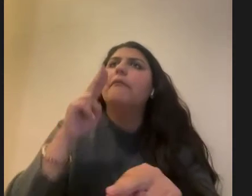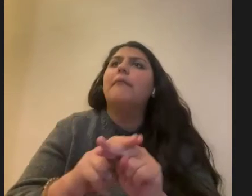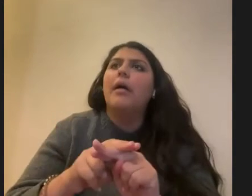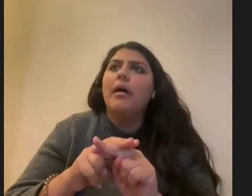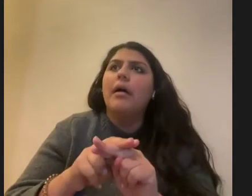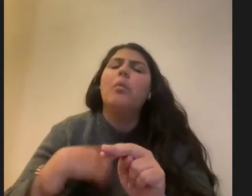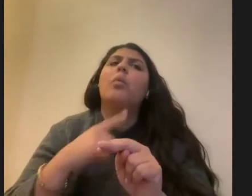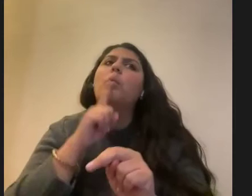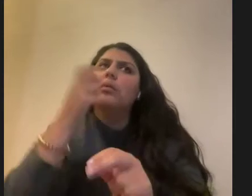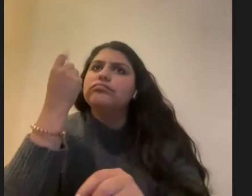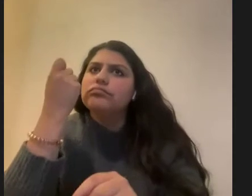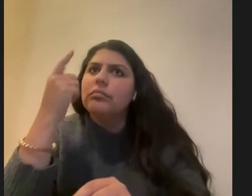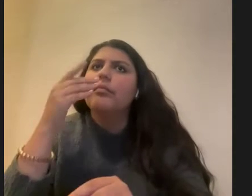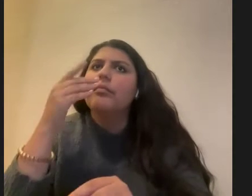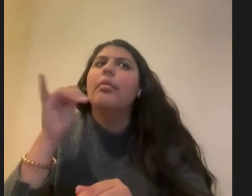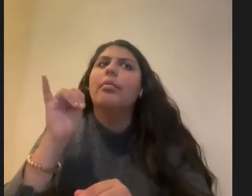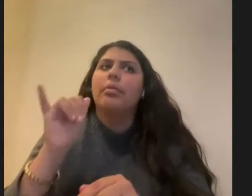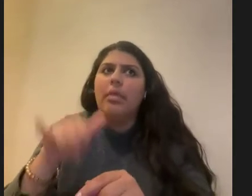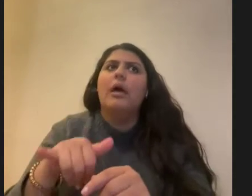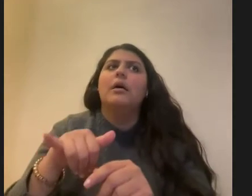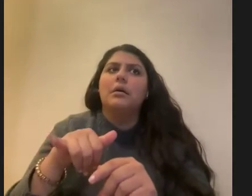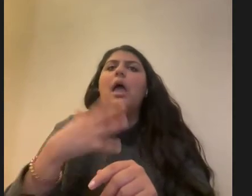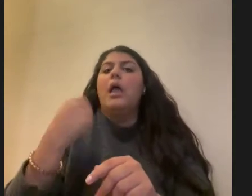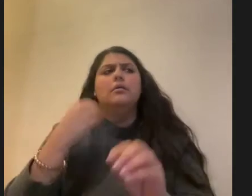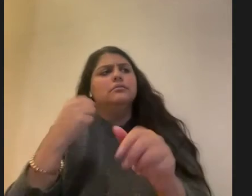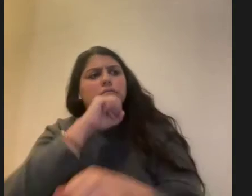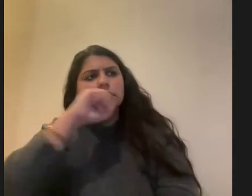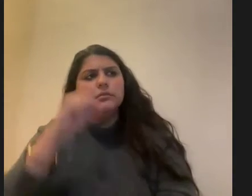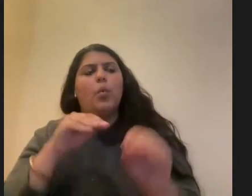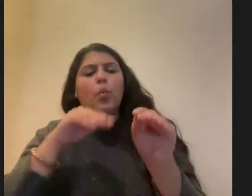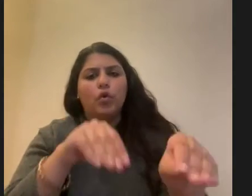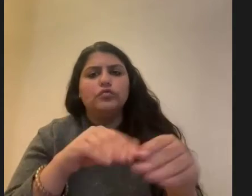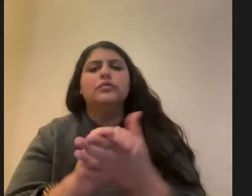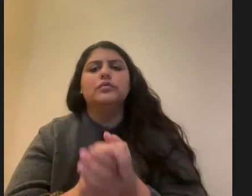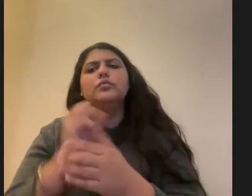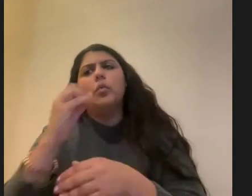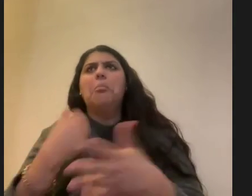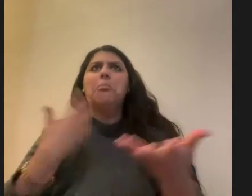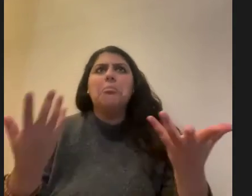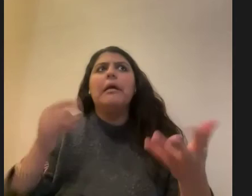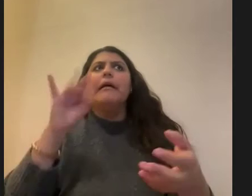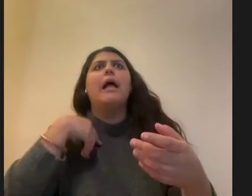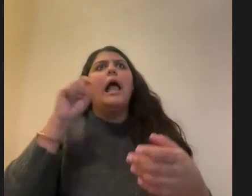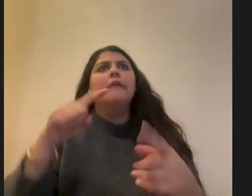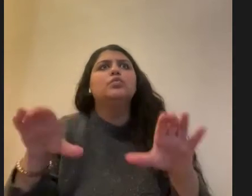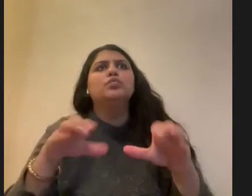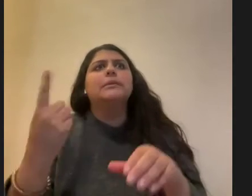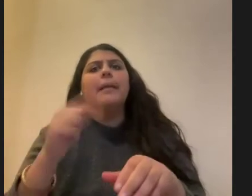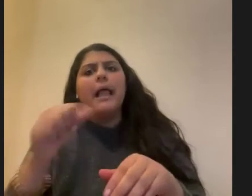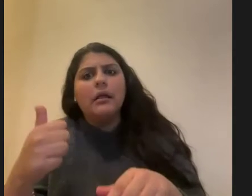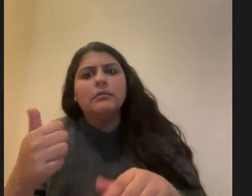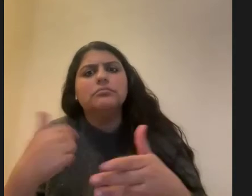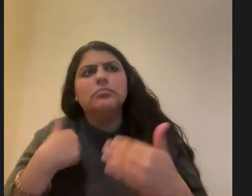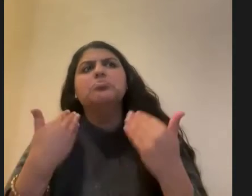really understood it then and I had always loved the ocean and so I was like, okay, if I have to do something else, let's give marine